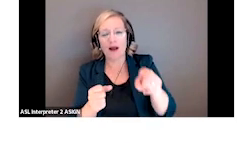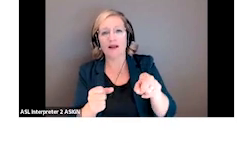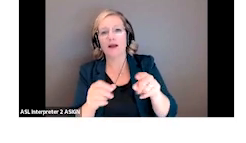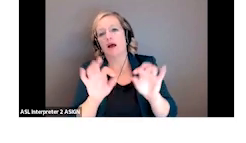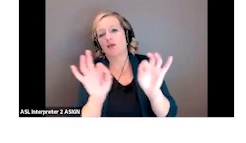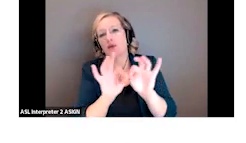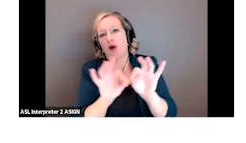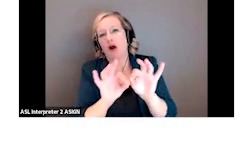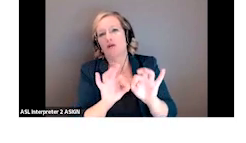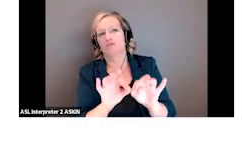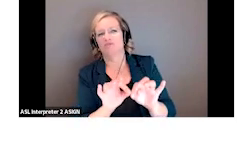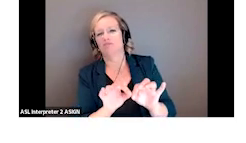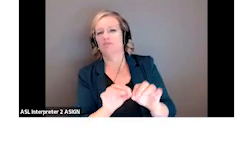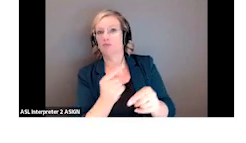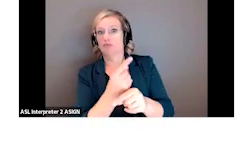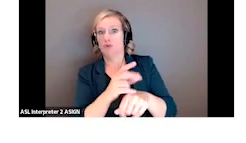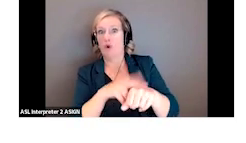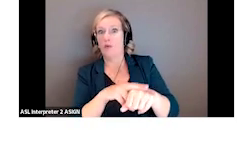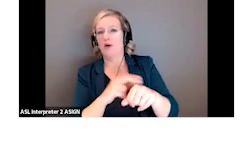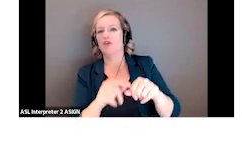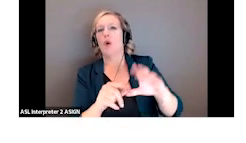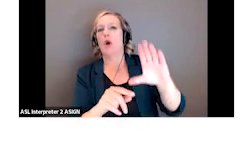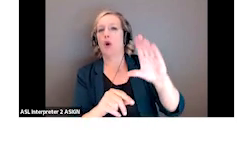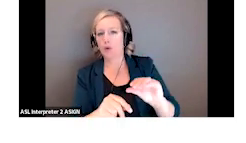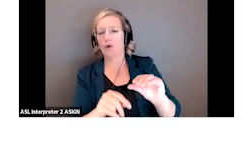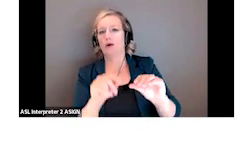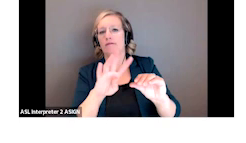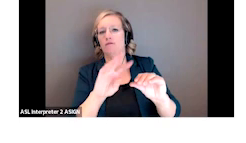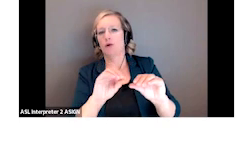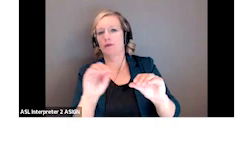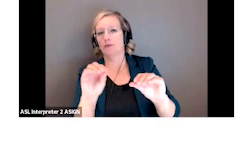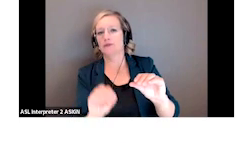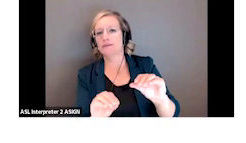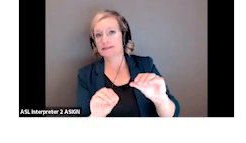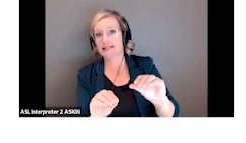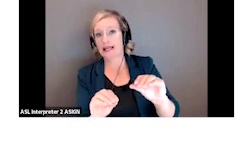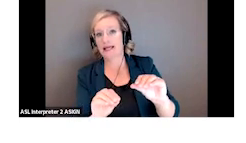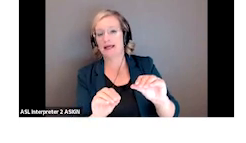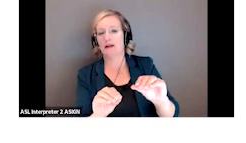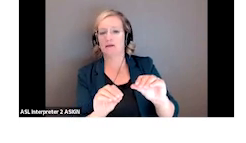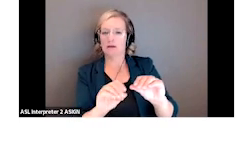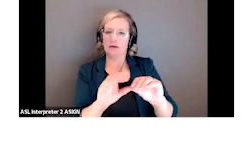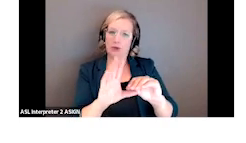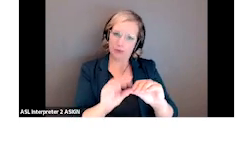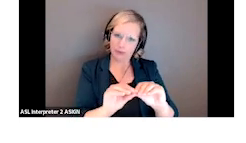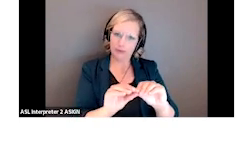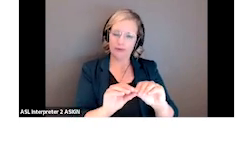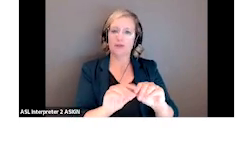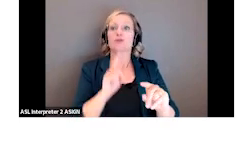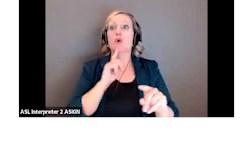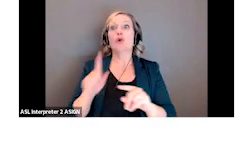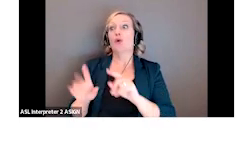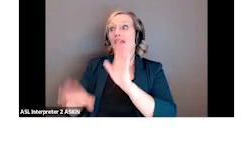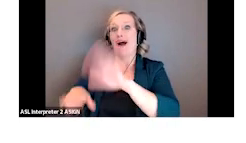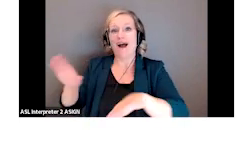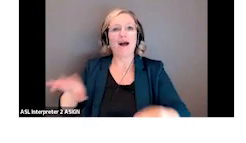40. That allows you to have your followers on social buy on Amazon. If you